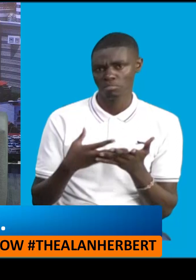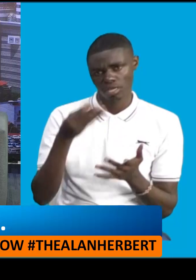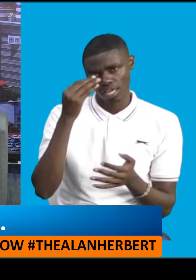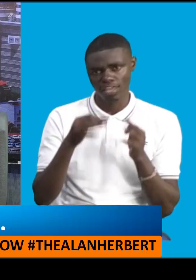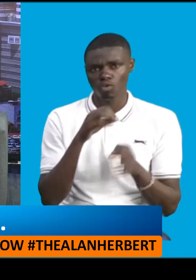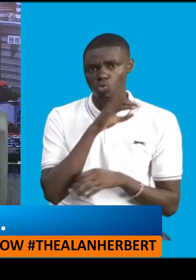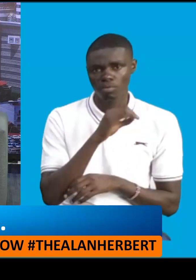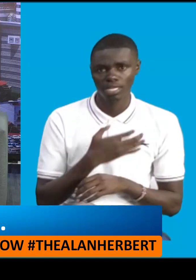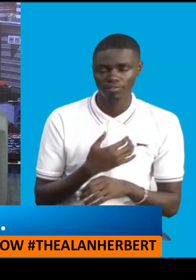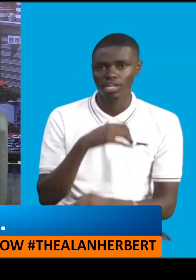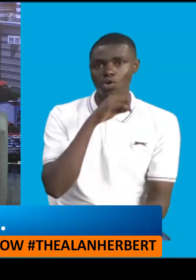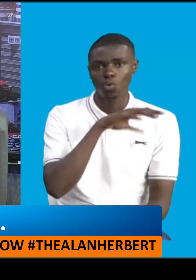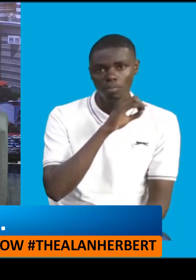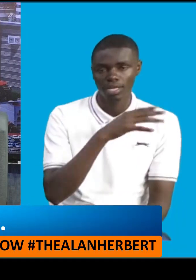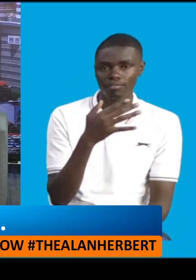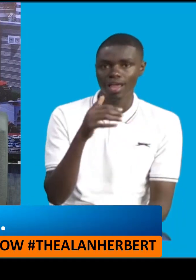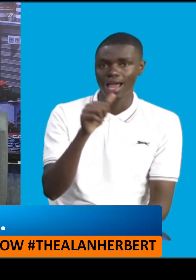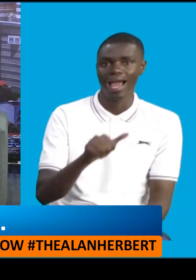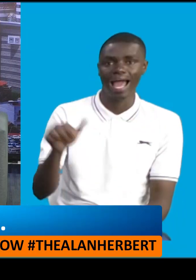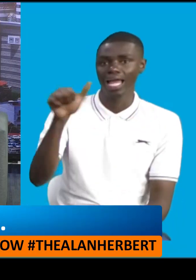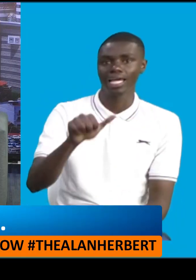also learned, if you have complaints, it's complaints.